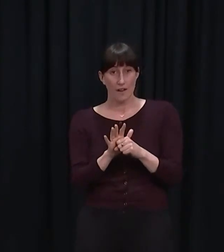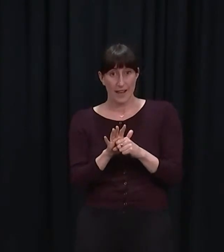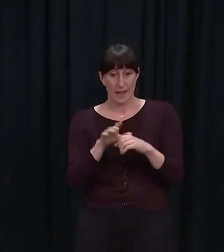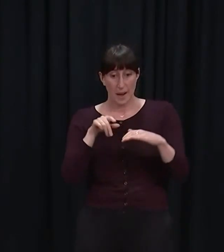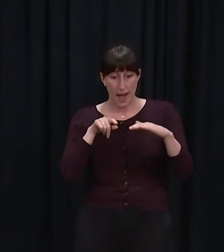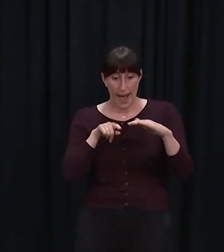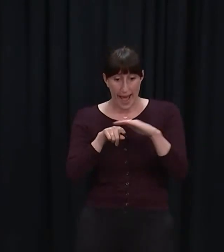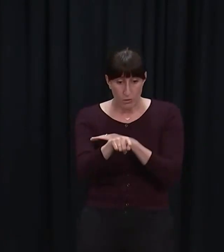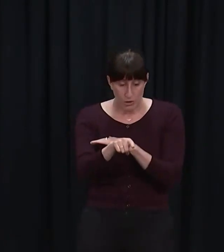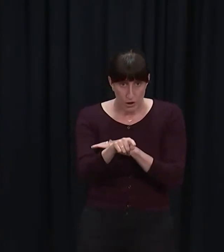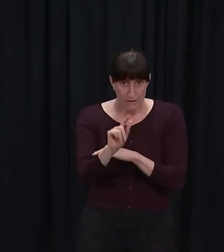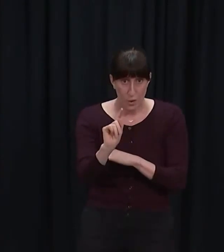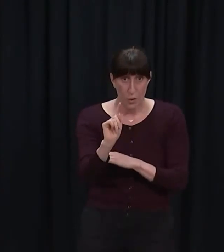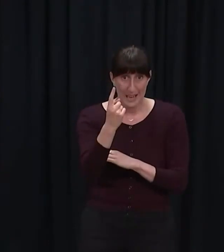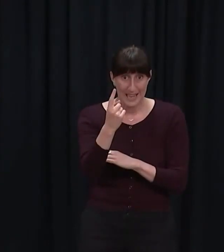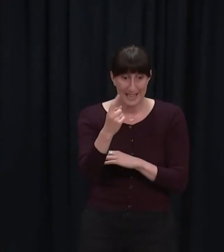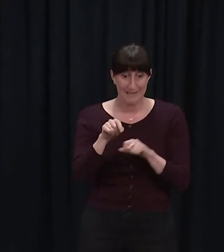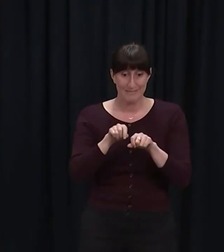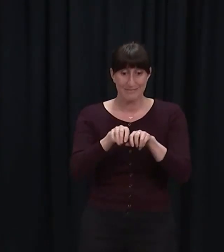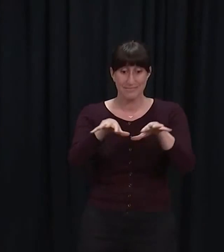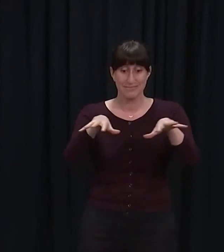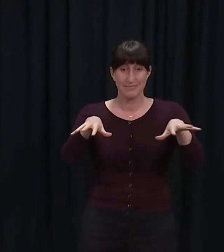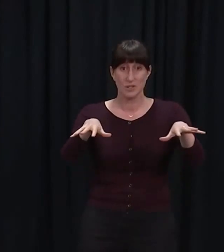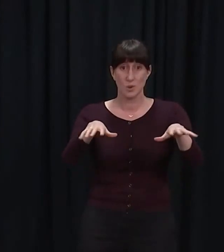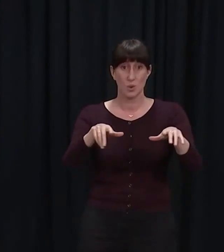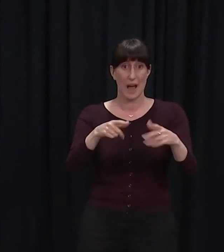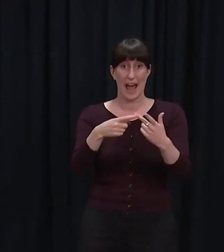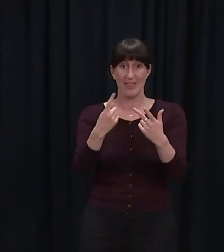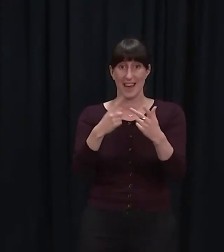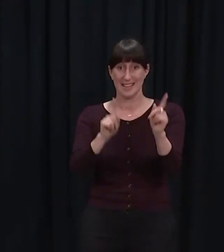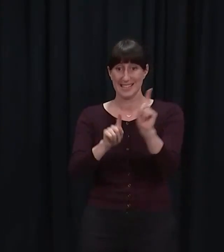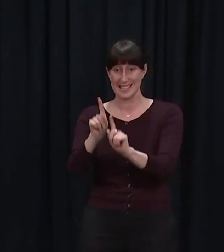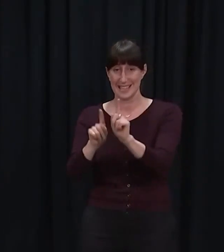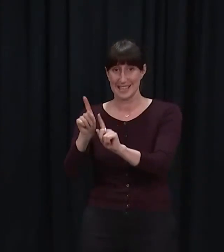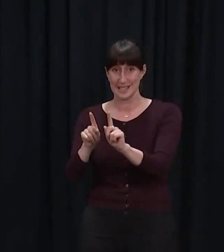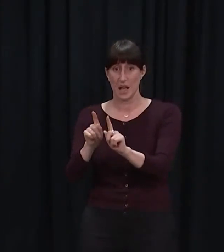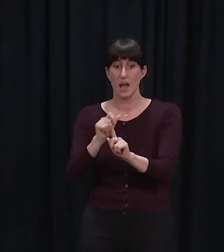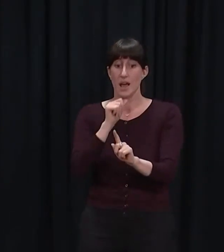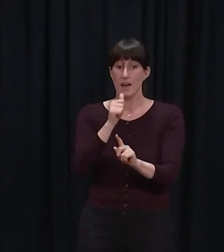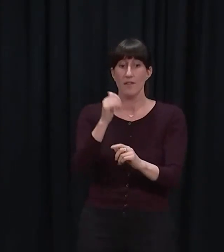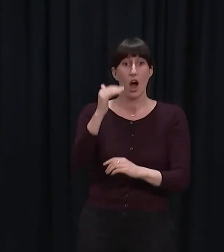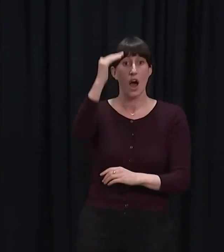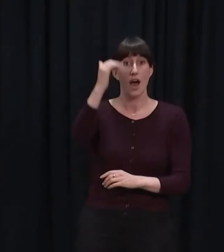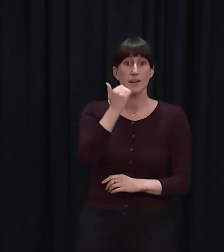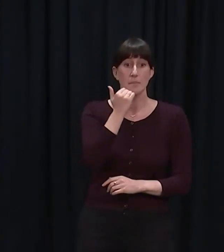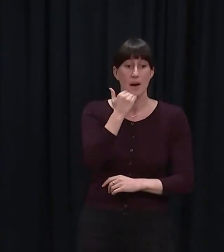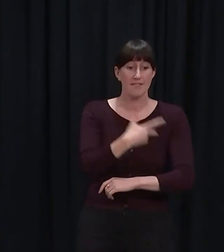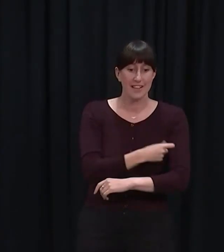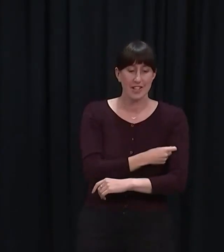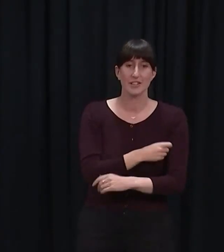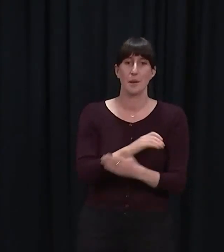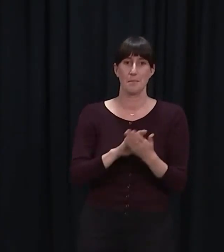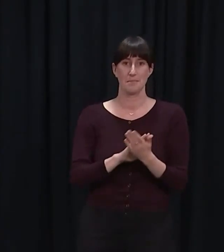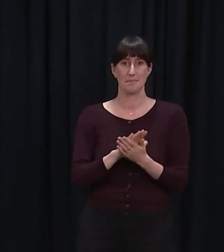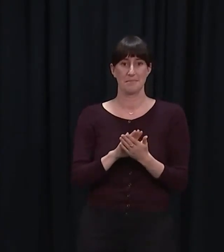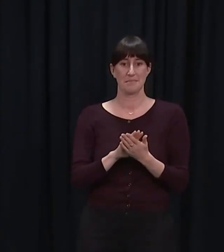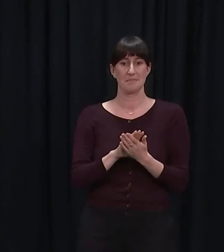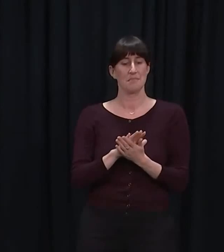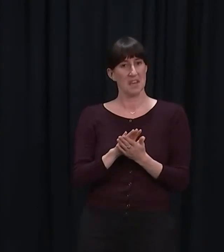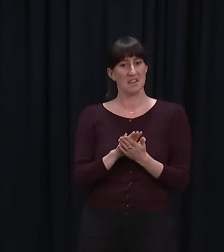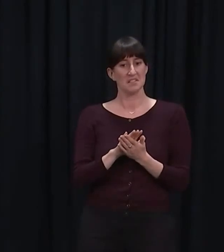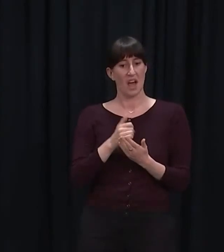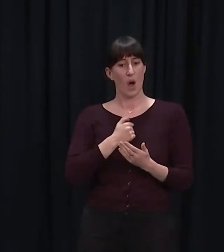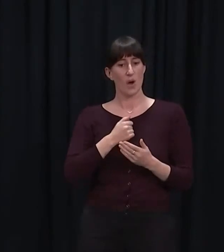of Auckland, the higher the rate of vaccination we have across the country, the less likely we are to have our summer plans